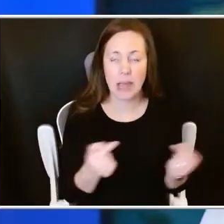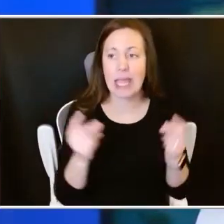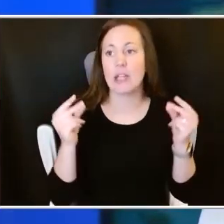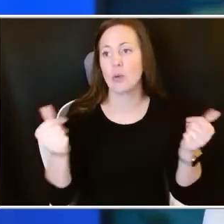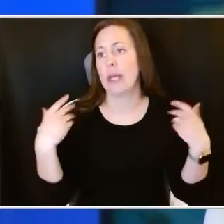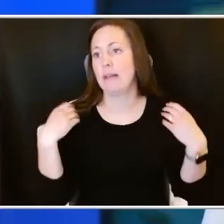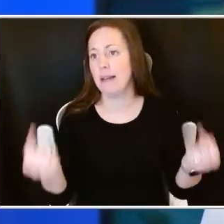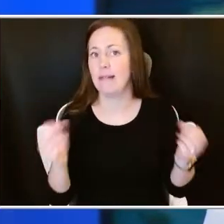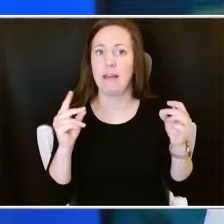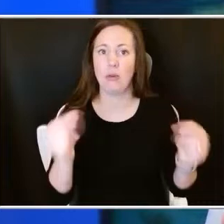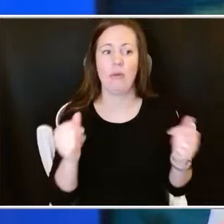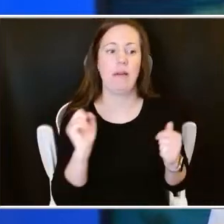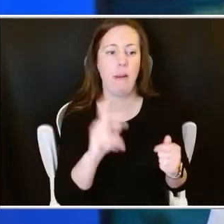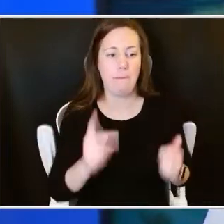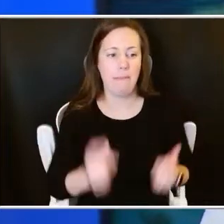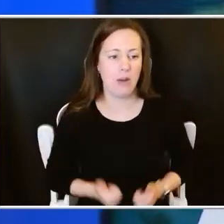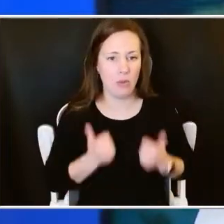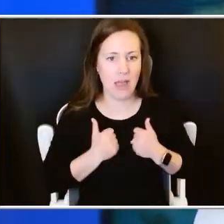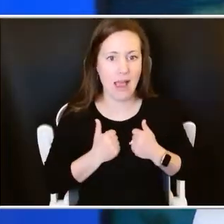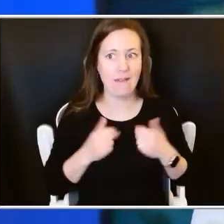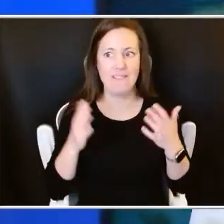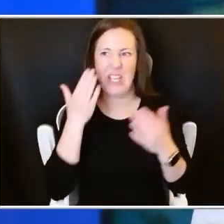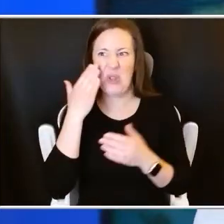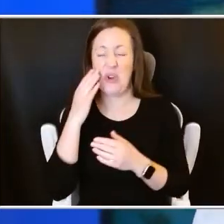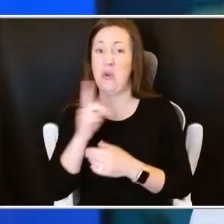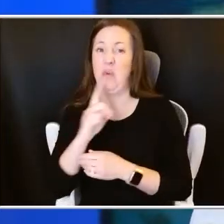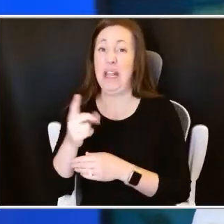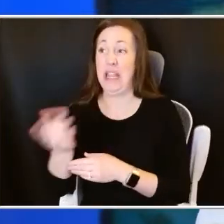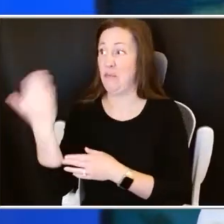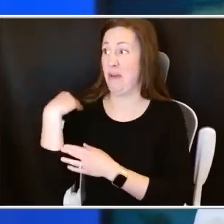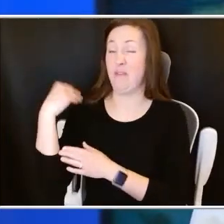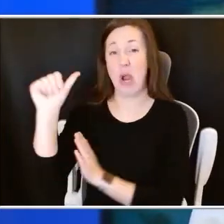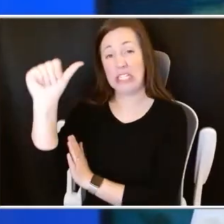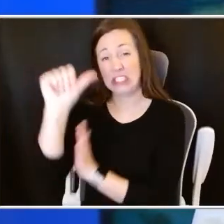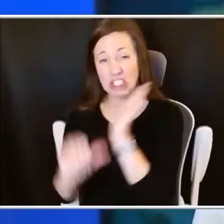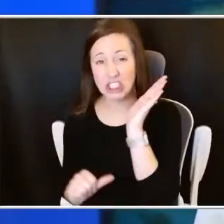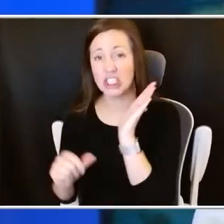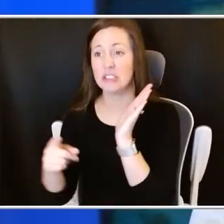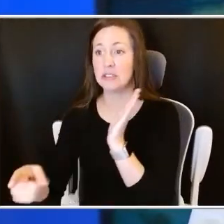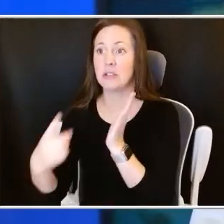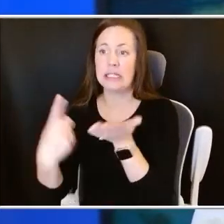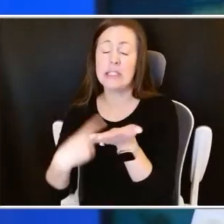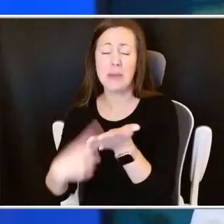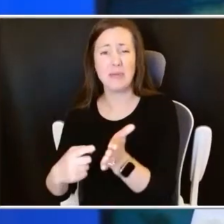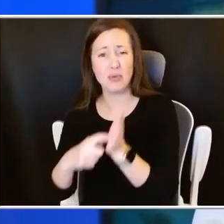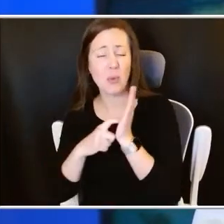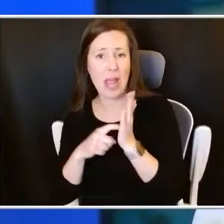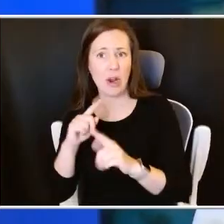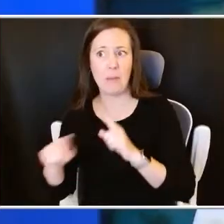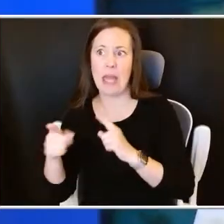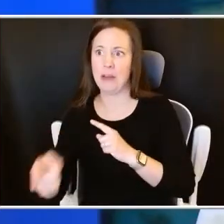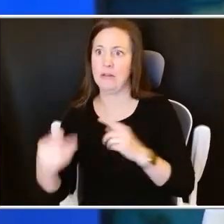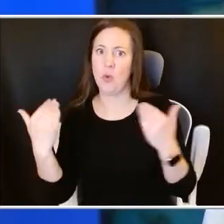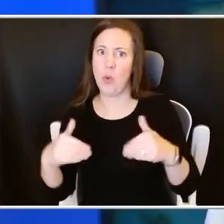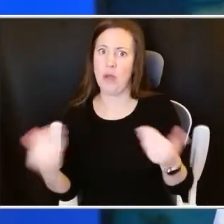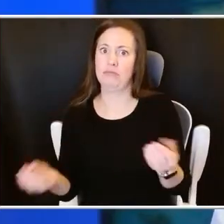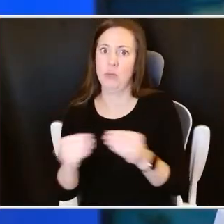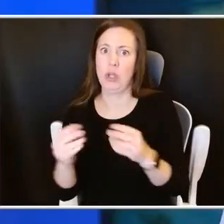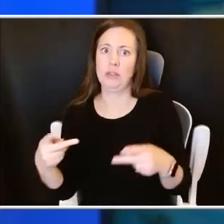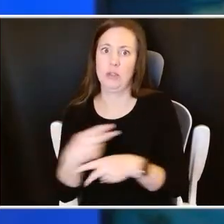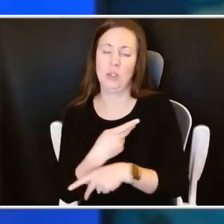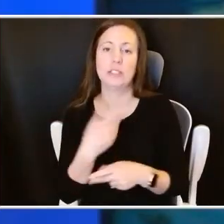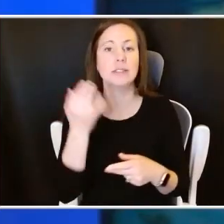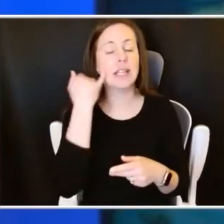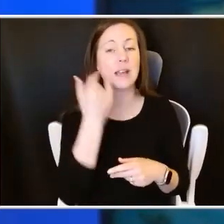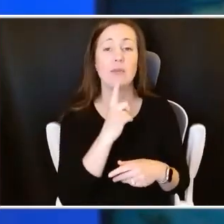as opposed to the old school large incisions that we sometimes have to do and still do. But if you go with minimally invasive approach, typical